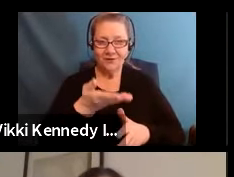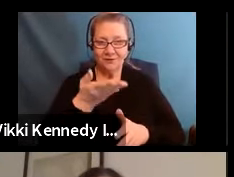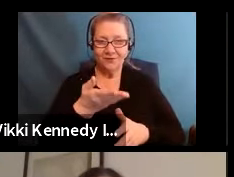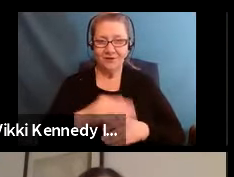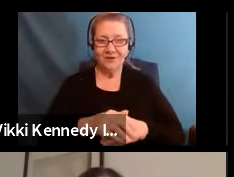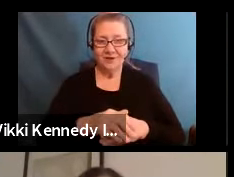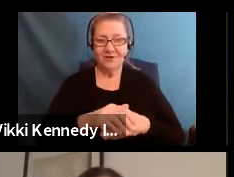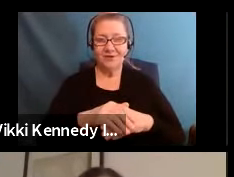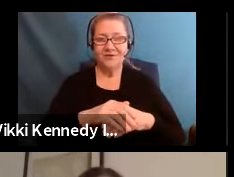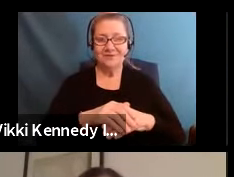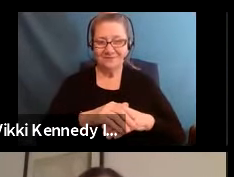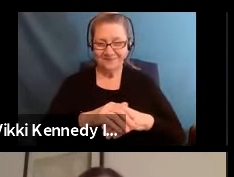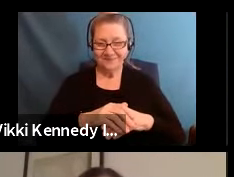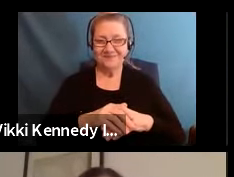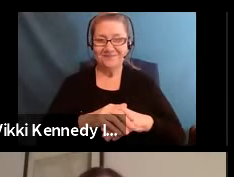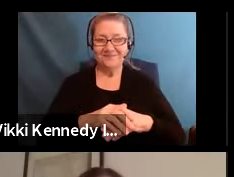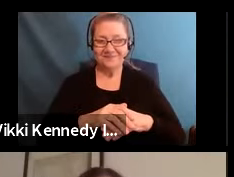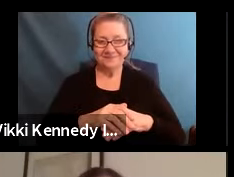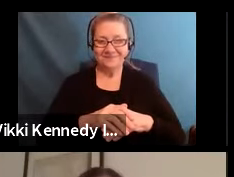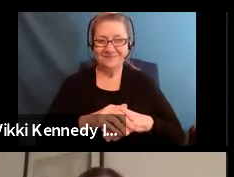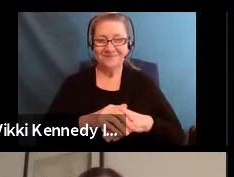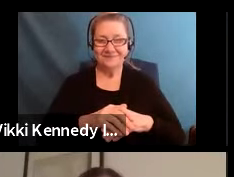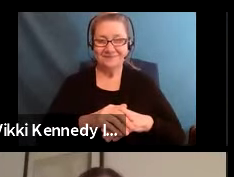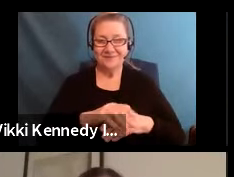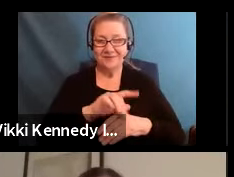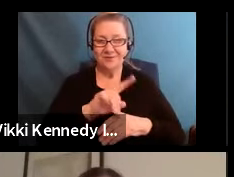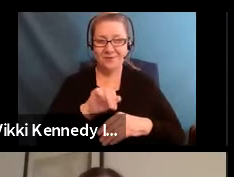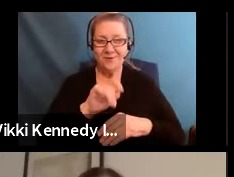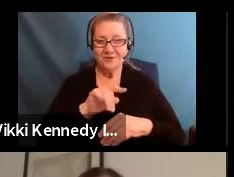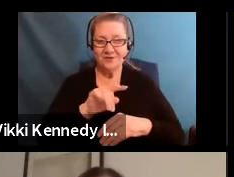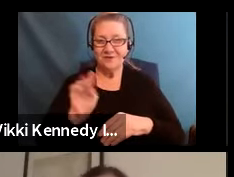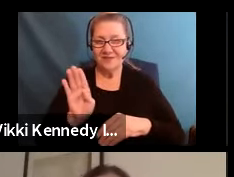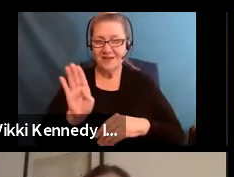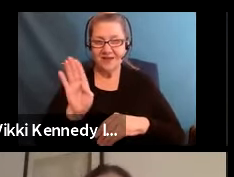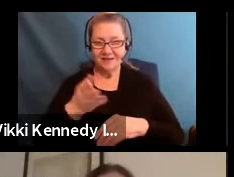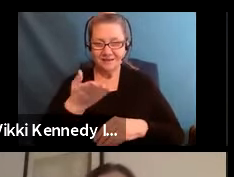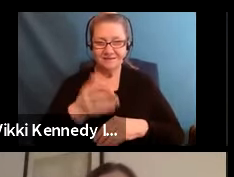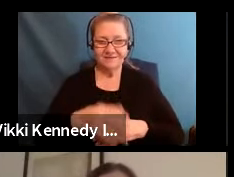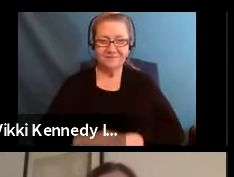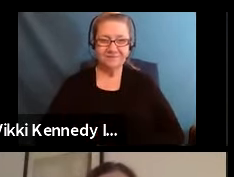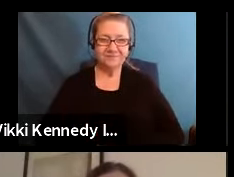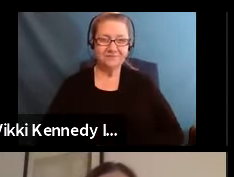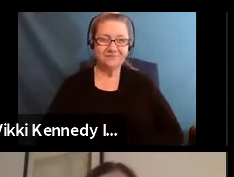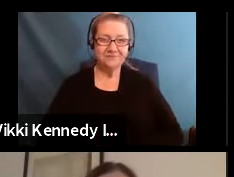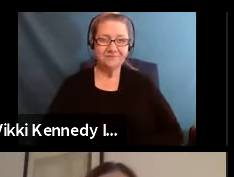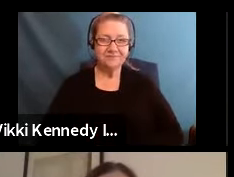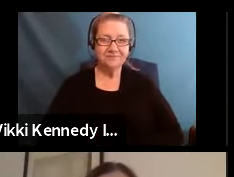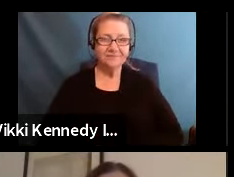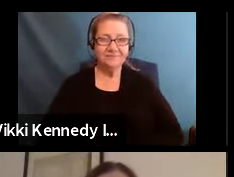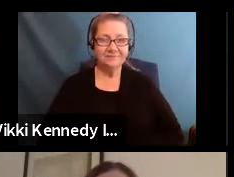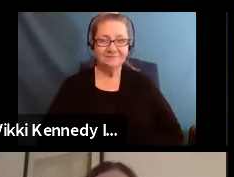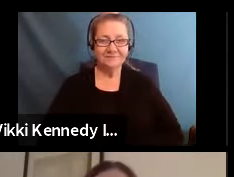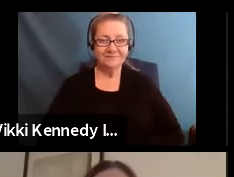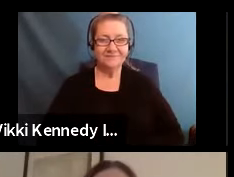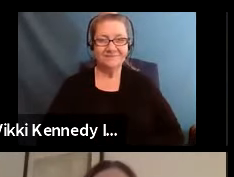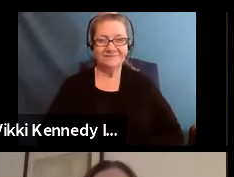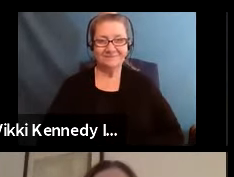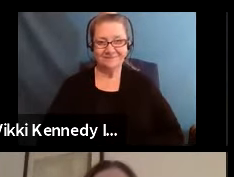calling out the chat versus the questions in the chat versus the hands raised. Yeah. Yeah, I'm